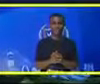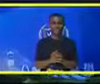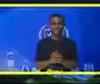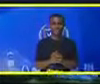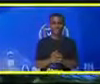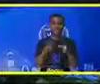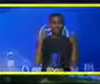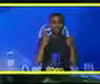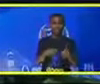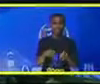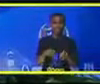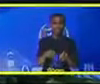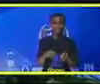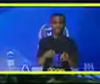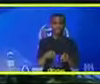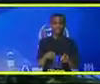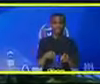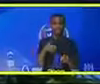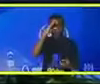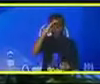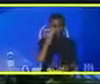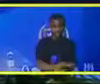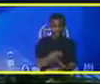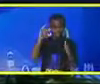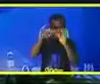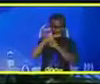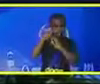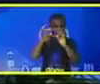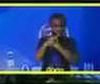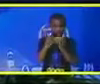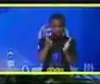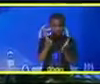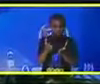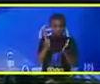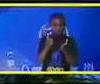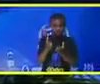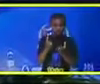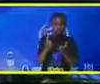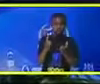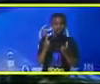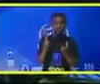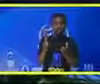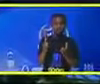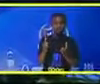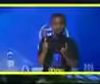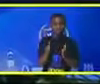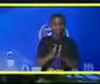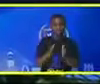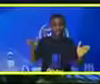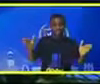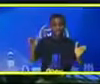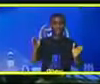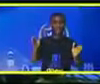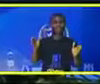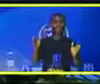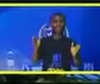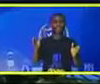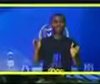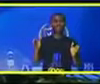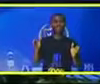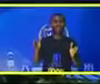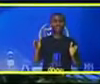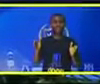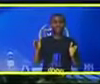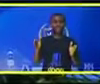When the sons of the prophet wanted to contend for expansion, the Bible says while they were felling the trees, the axe head that